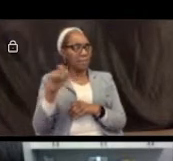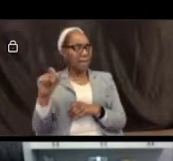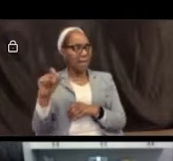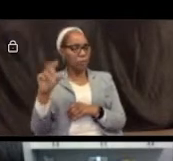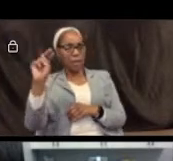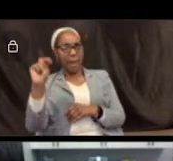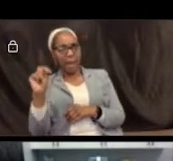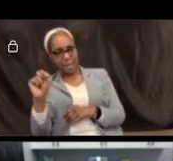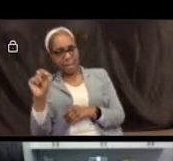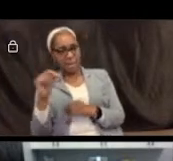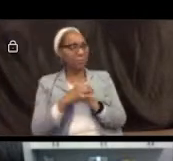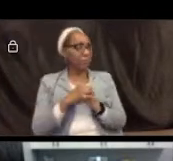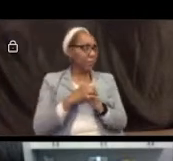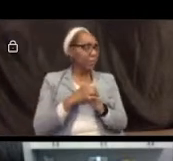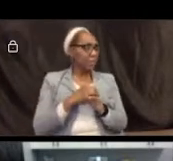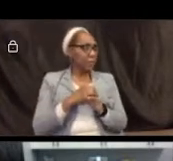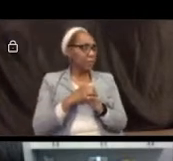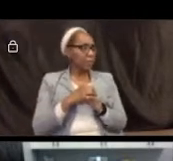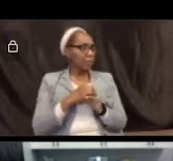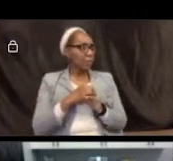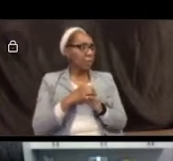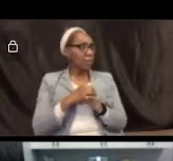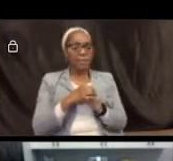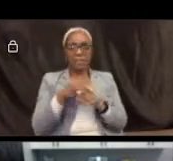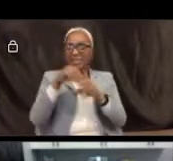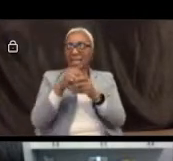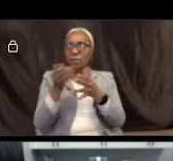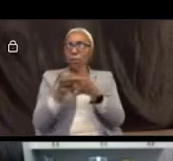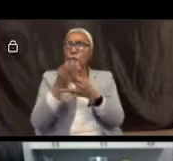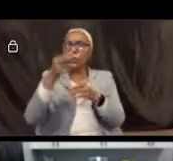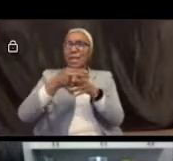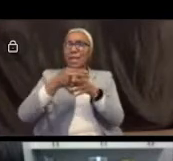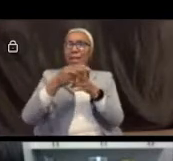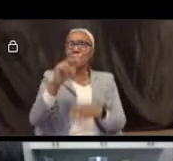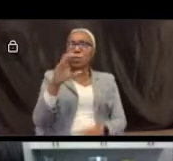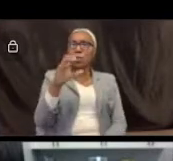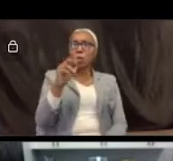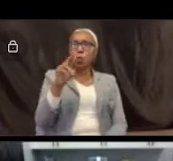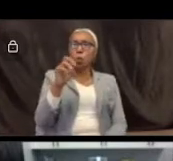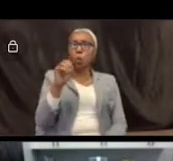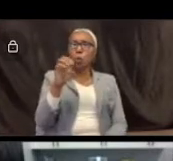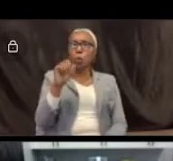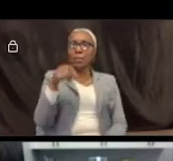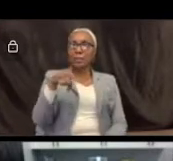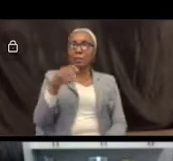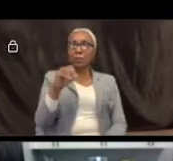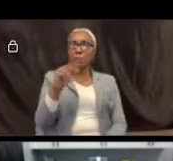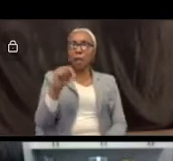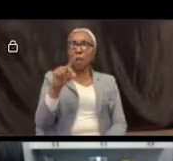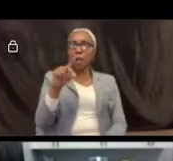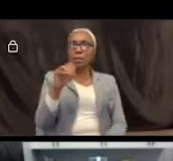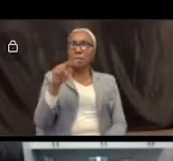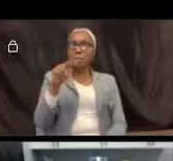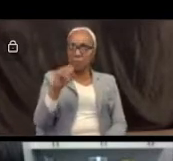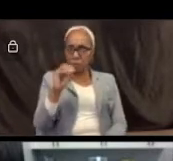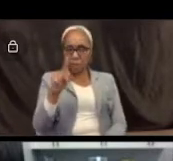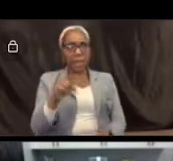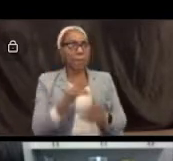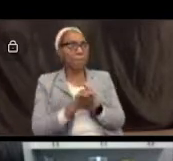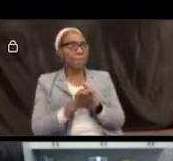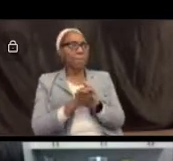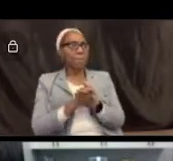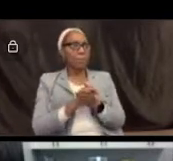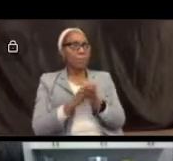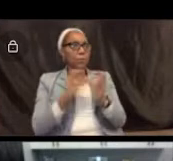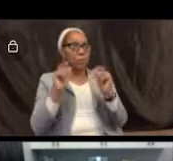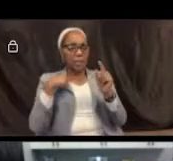Z4343-NN. Please refer to the correspondence folder emailed to you earlier today. Mr. Thrower, I was talking that we need to read